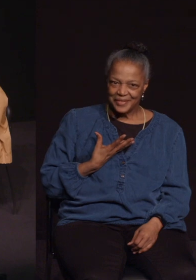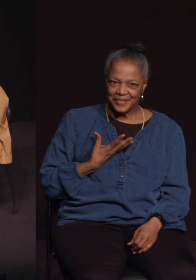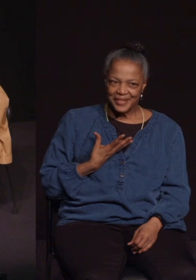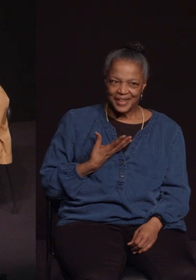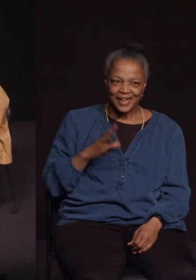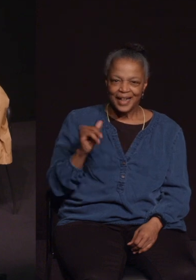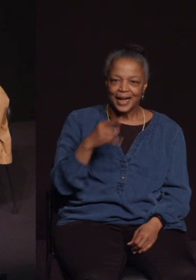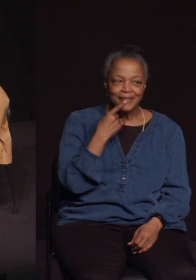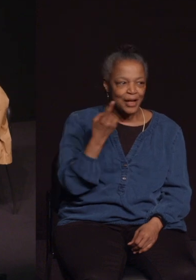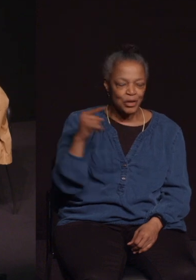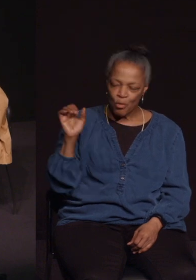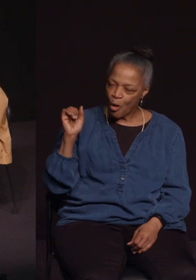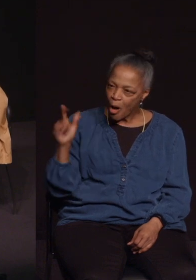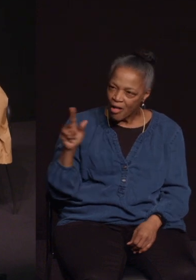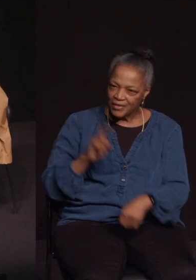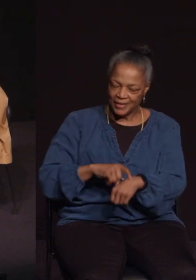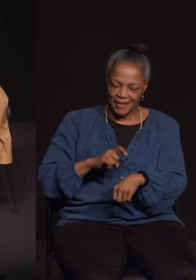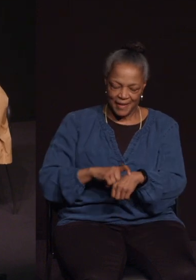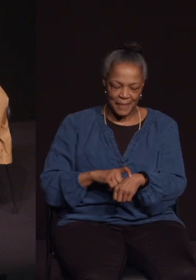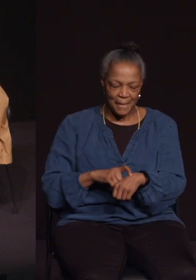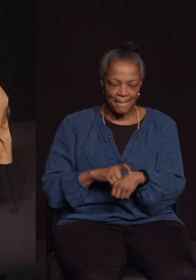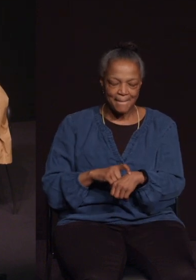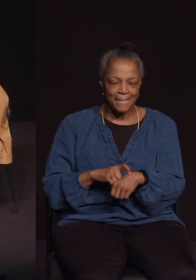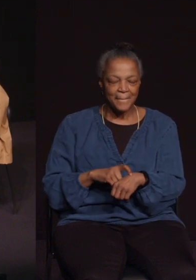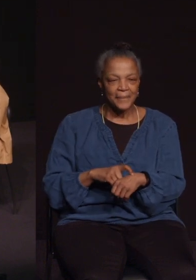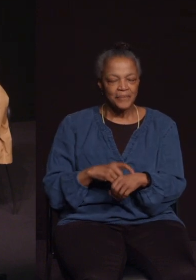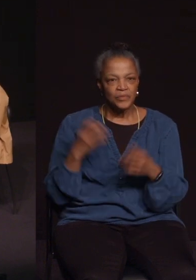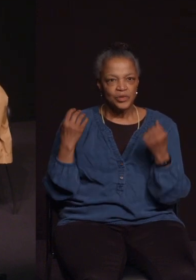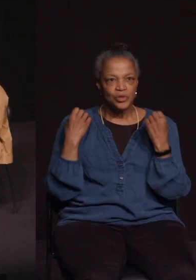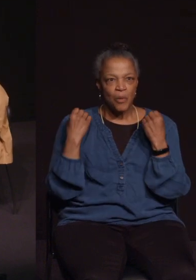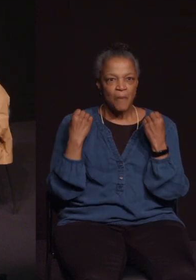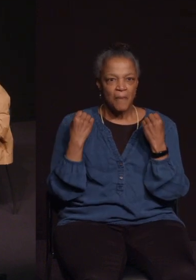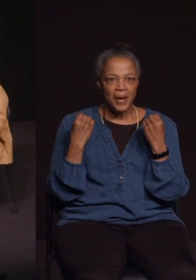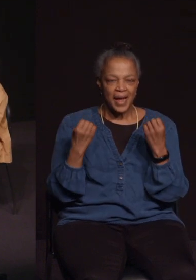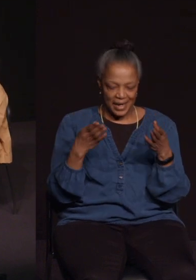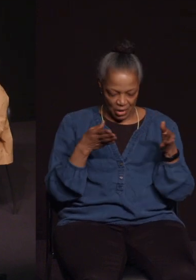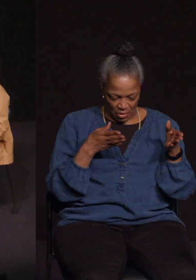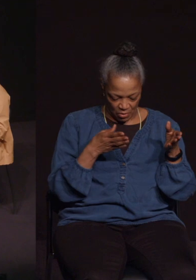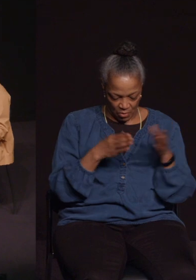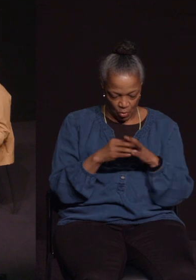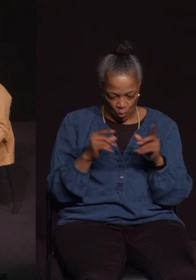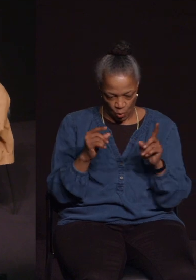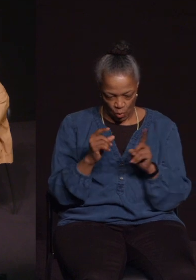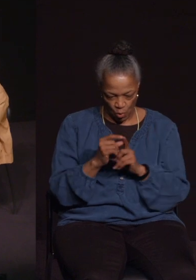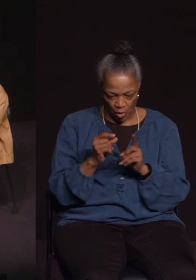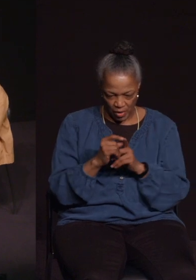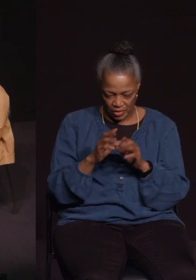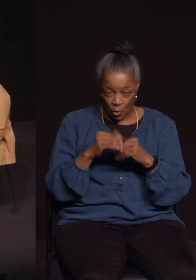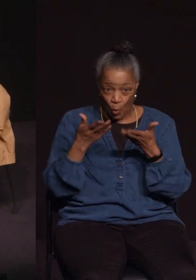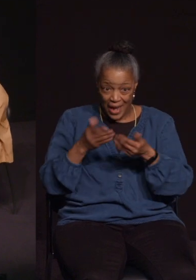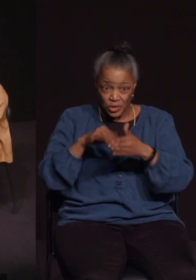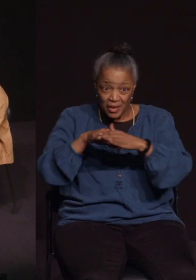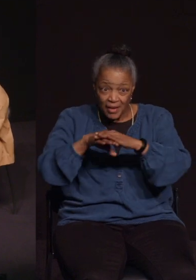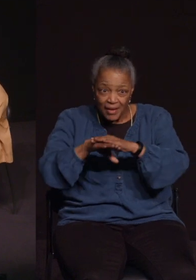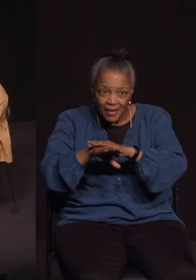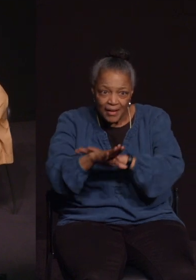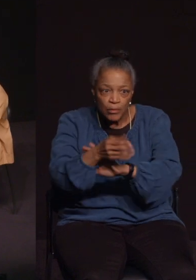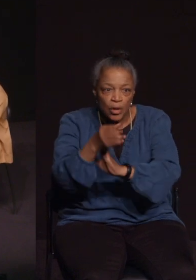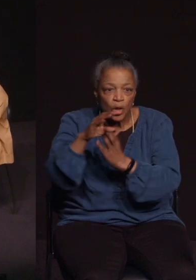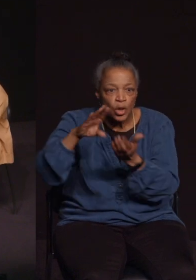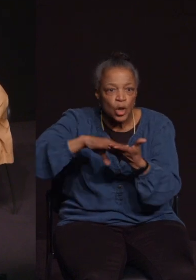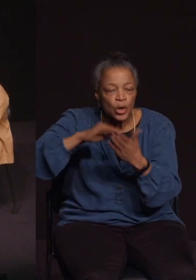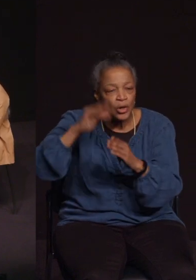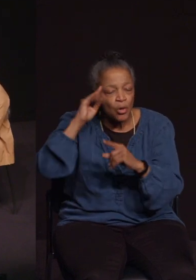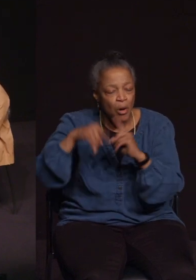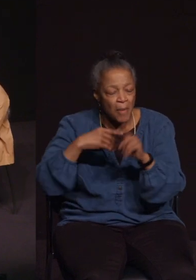like I tell y'all all the time, I'm like, so many ways that we've had an entry point into learning or knowing about